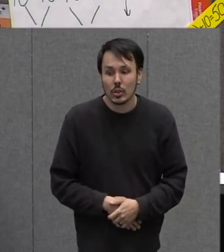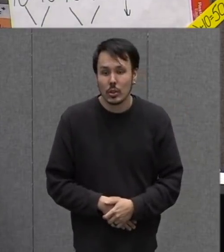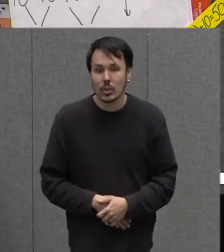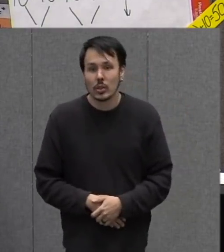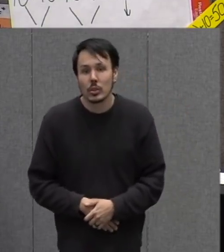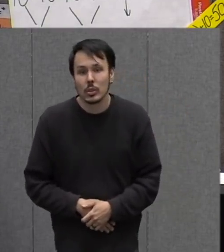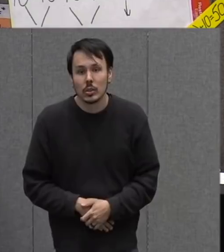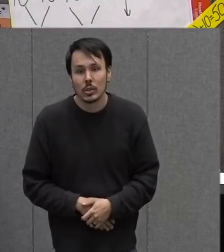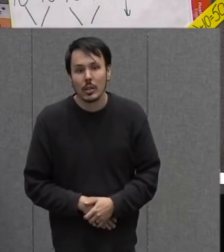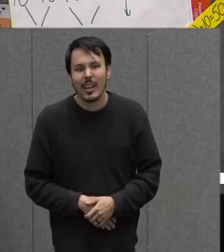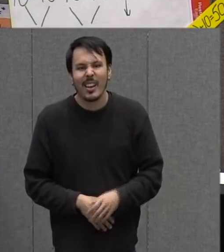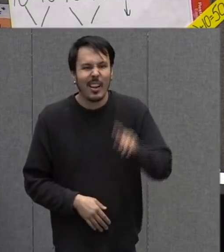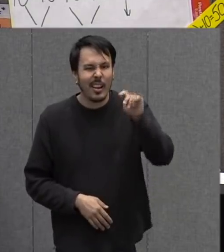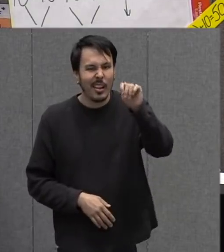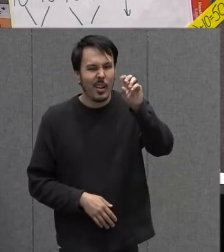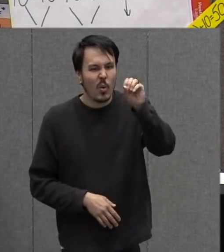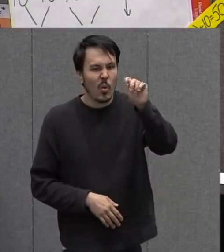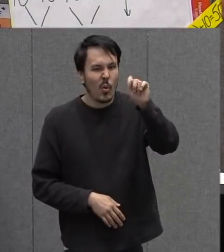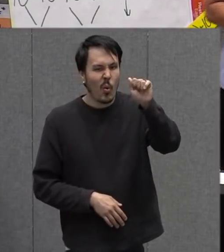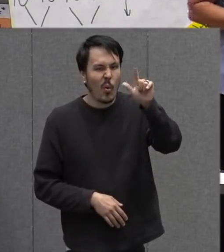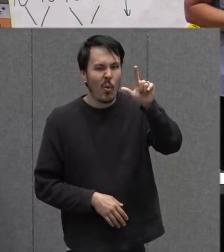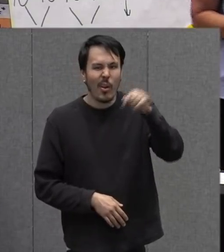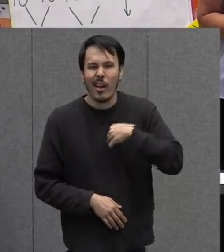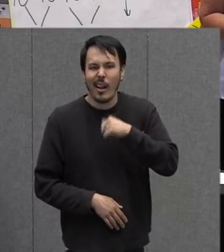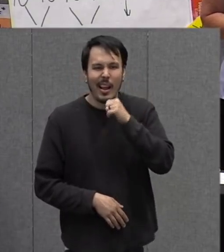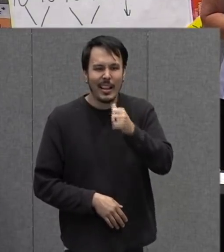I left total out because that's not important, right?